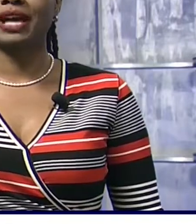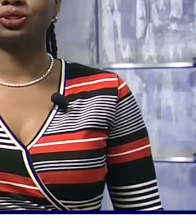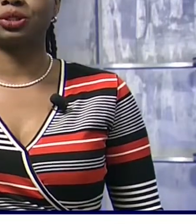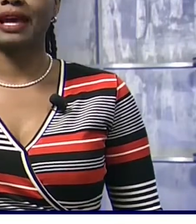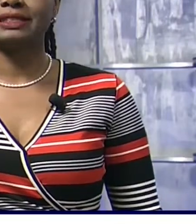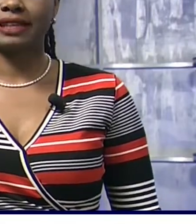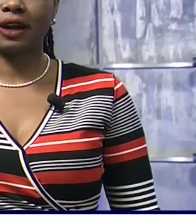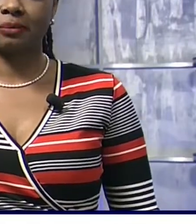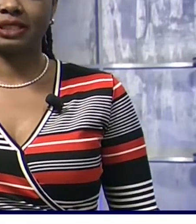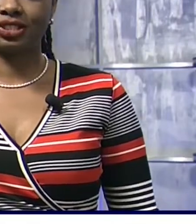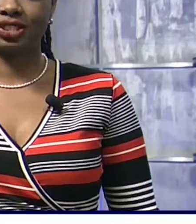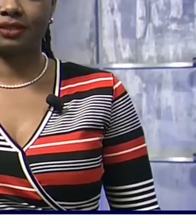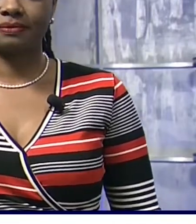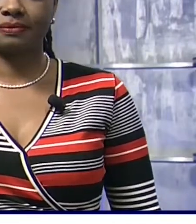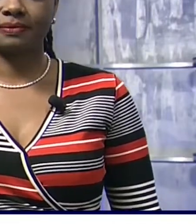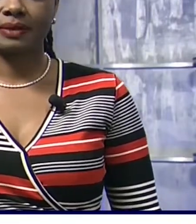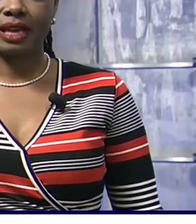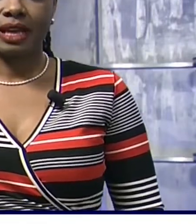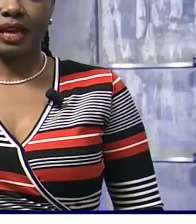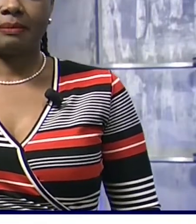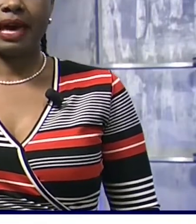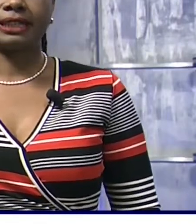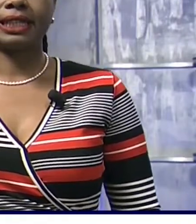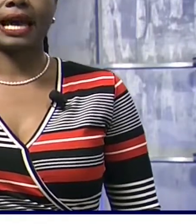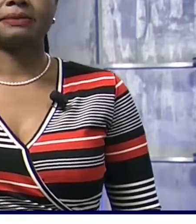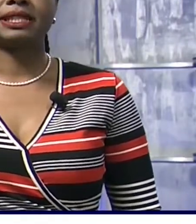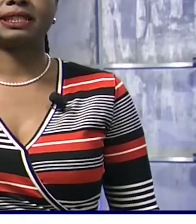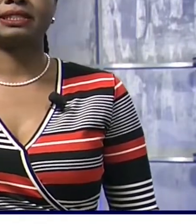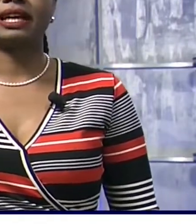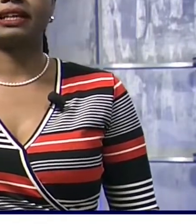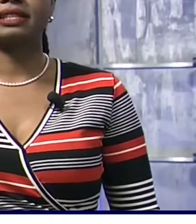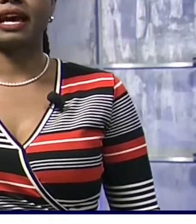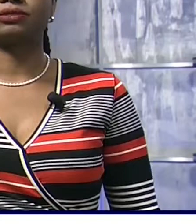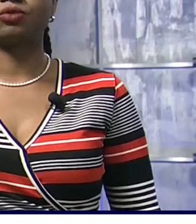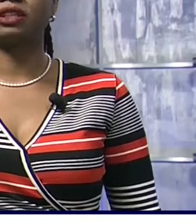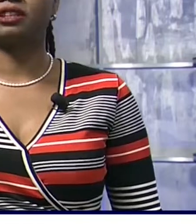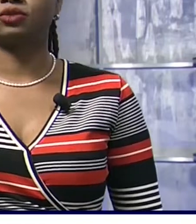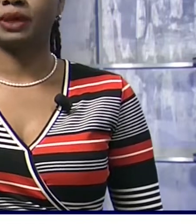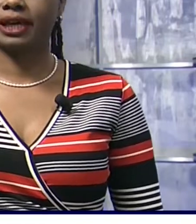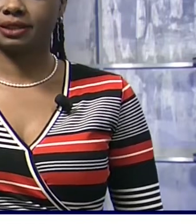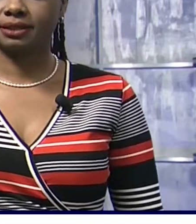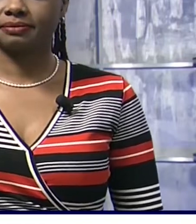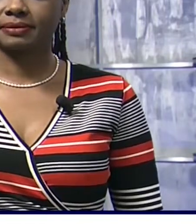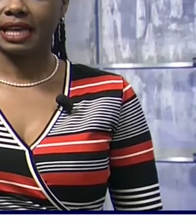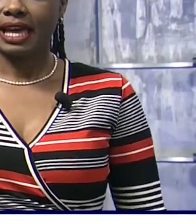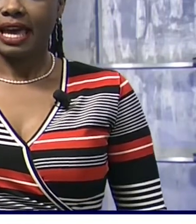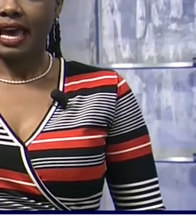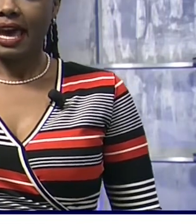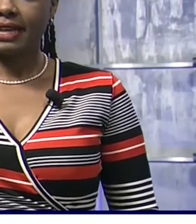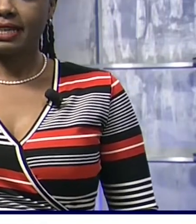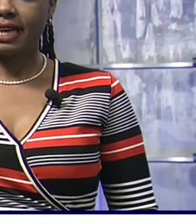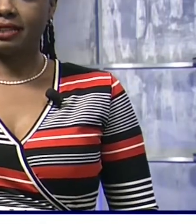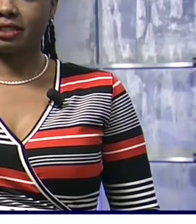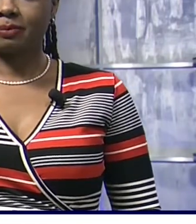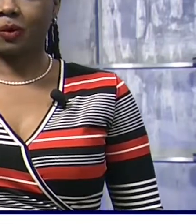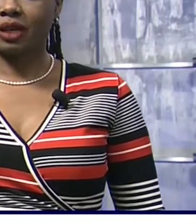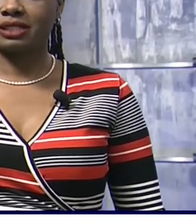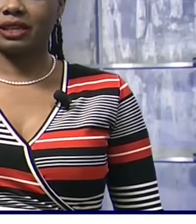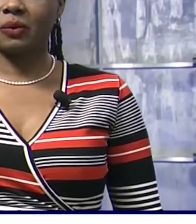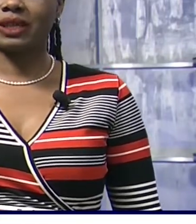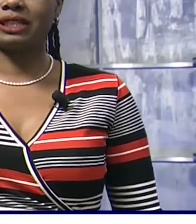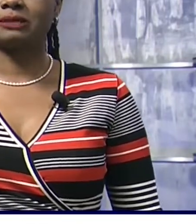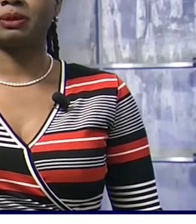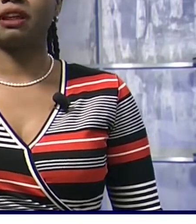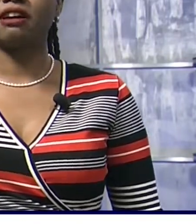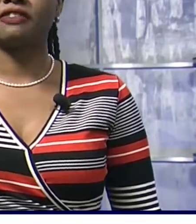an international essay competition. A man collapses and dies at Rendezvous Hill. And in sports,